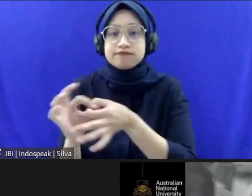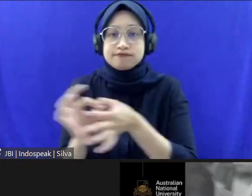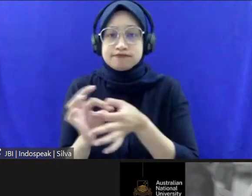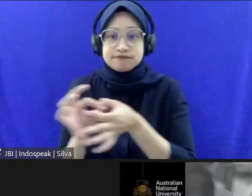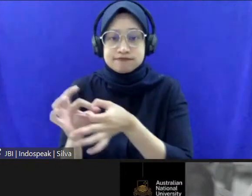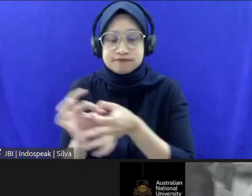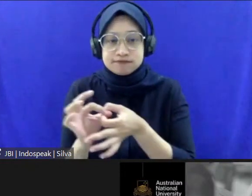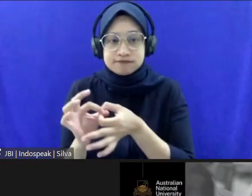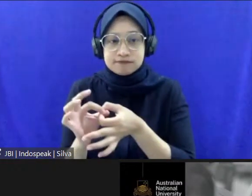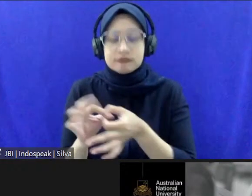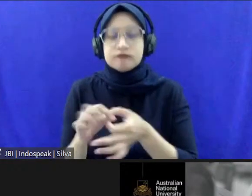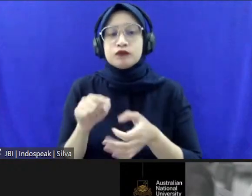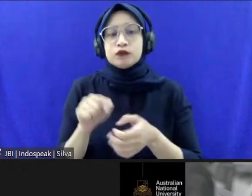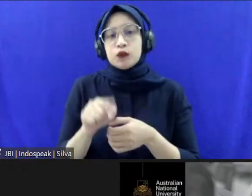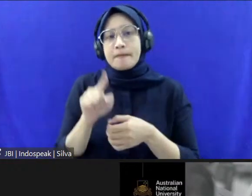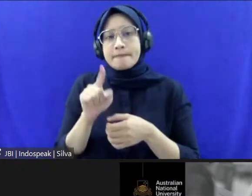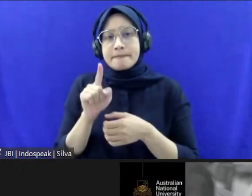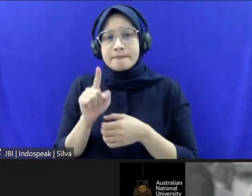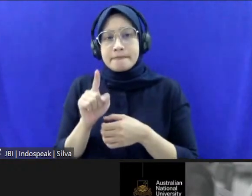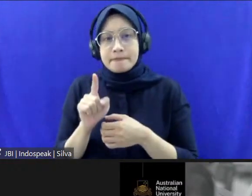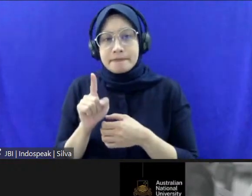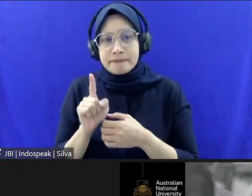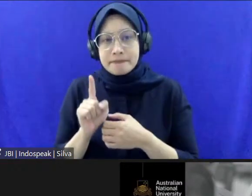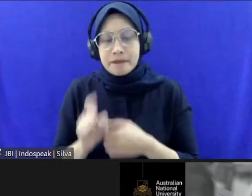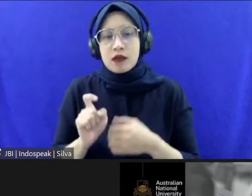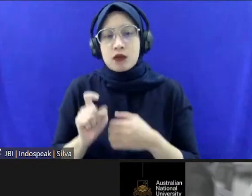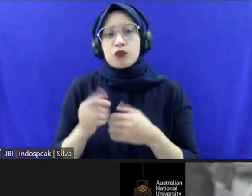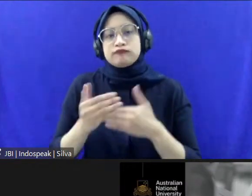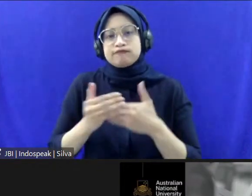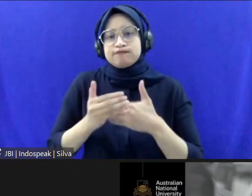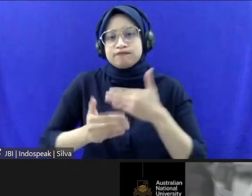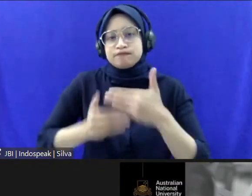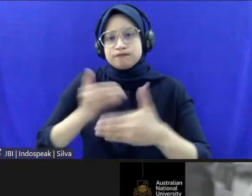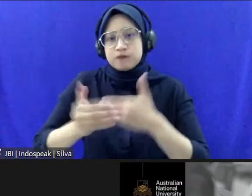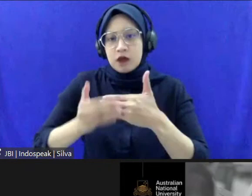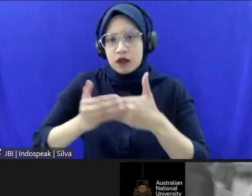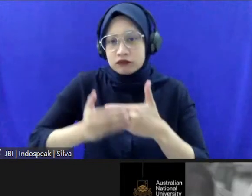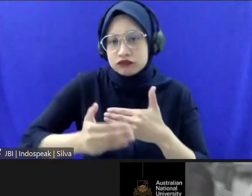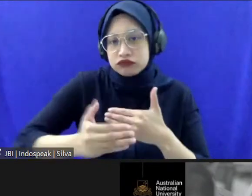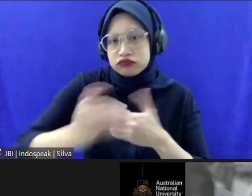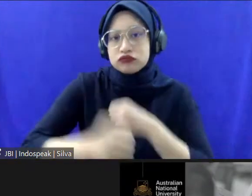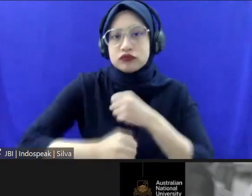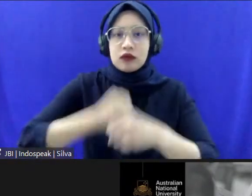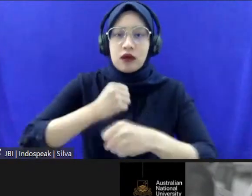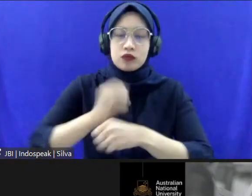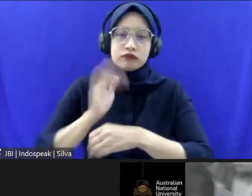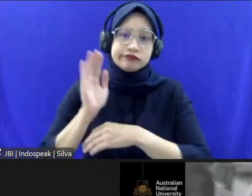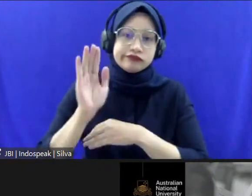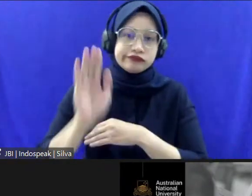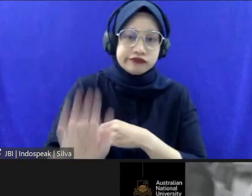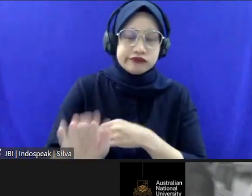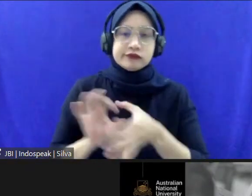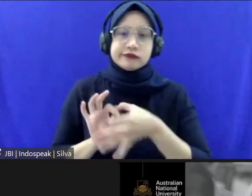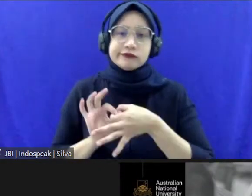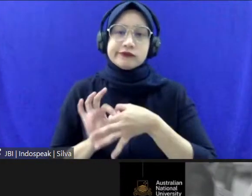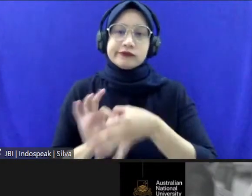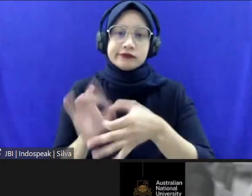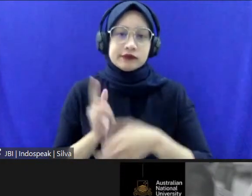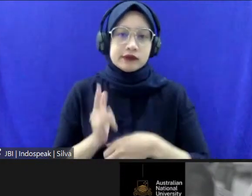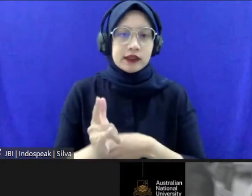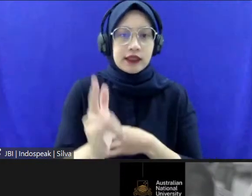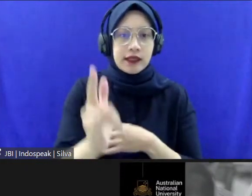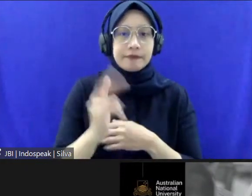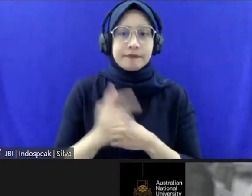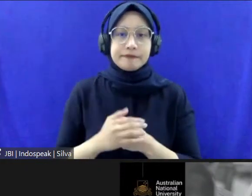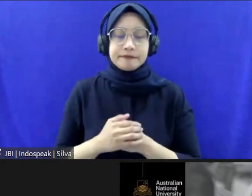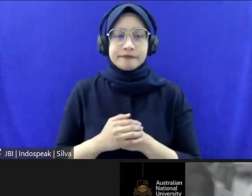that we need to persist and endure in the years to come. We have already seen the gracious